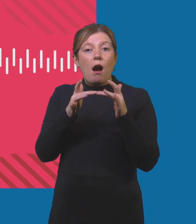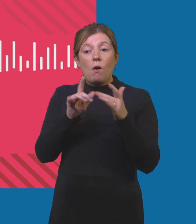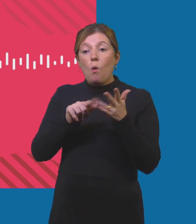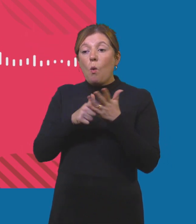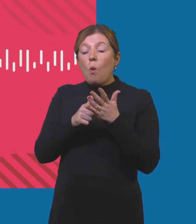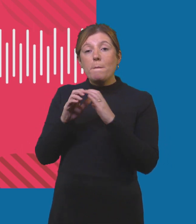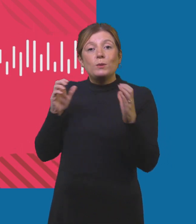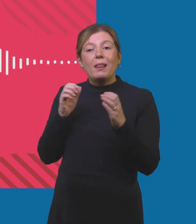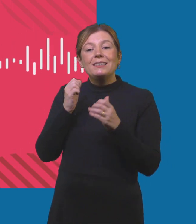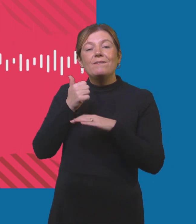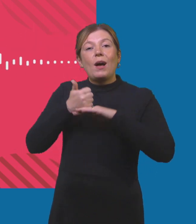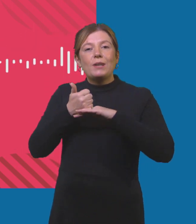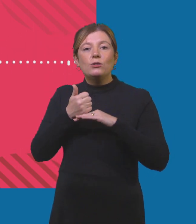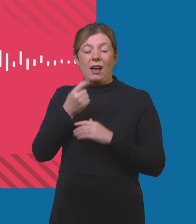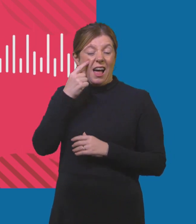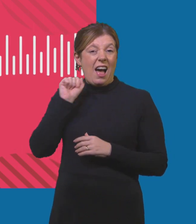Foundation, visit